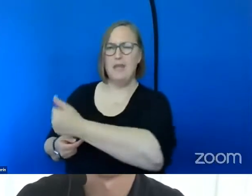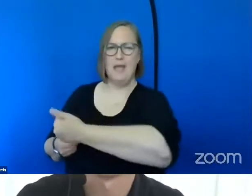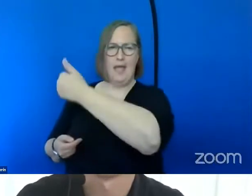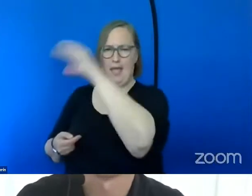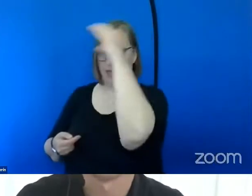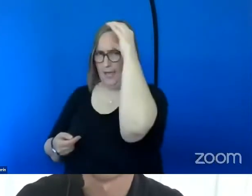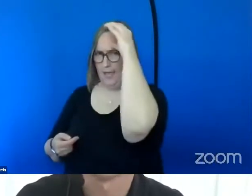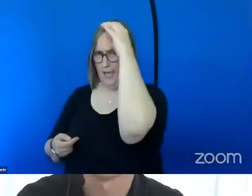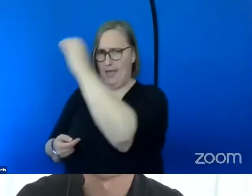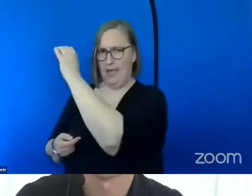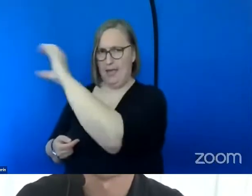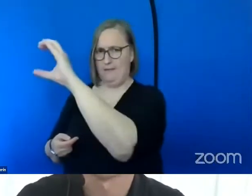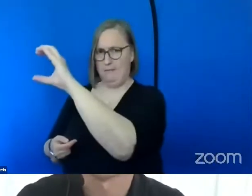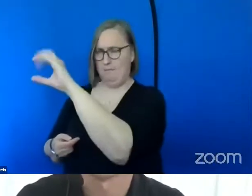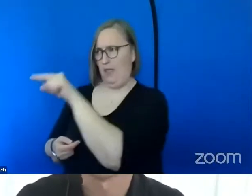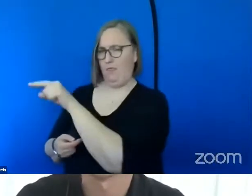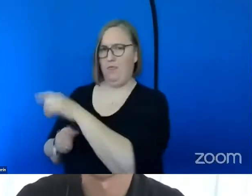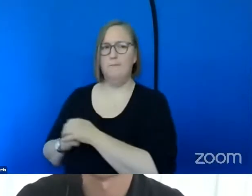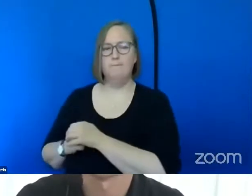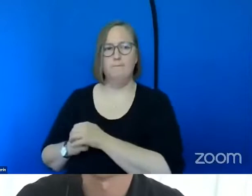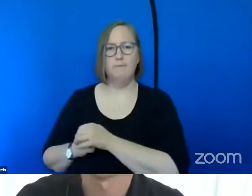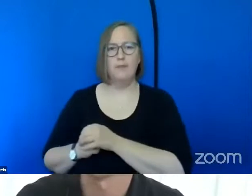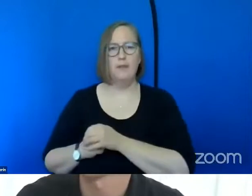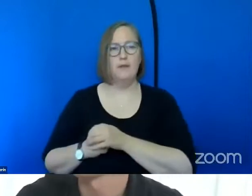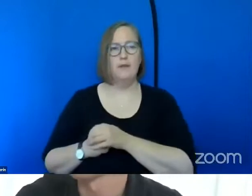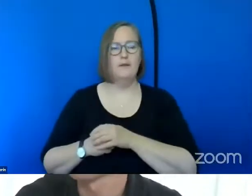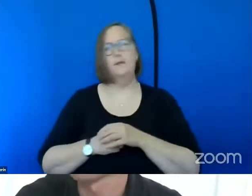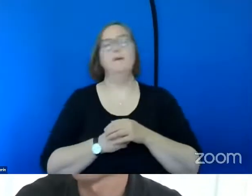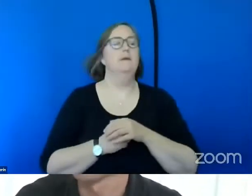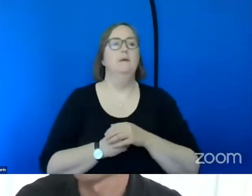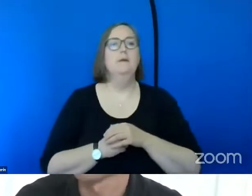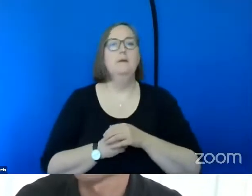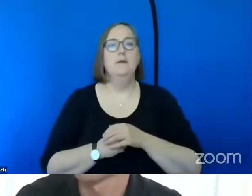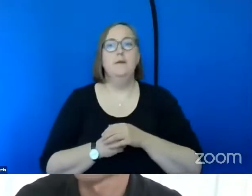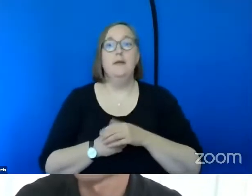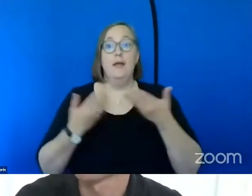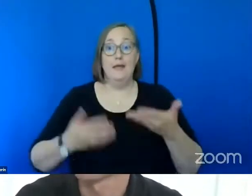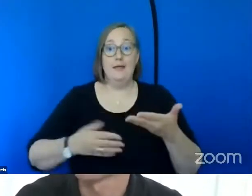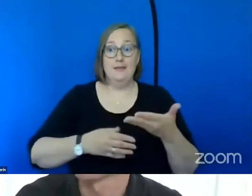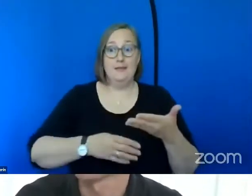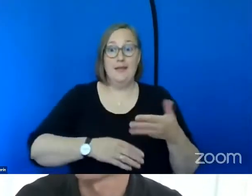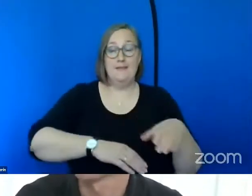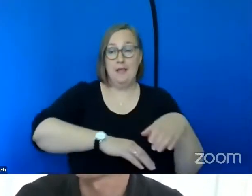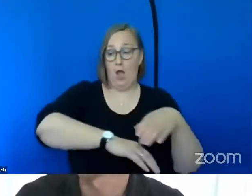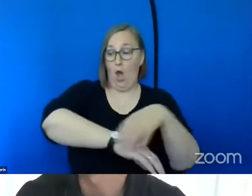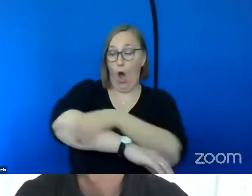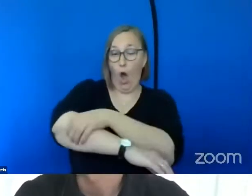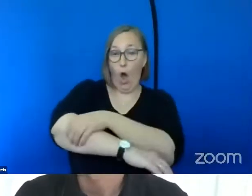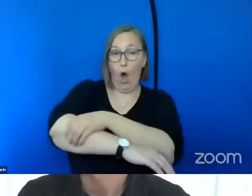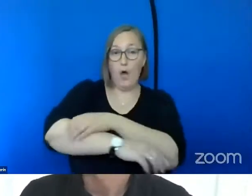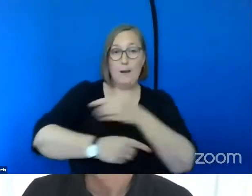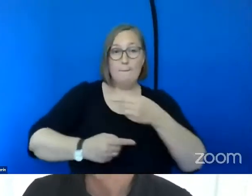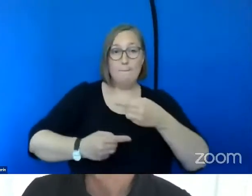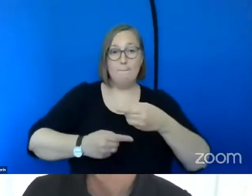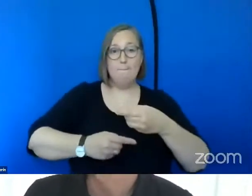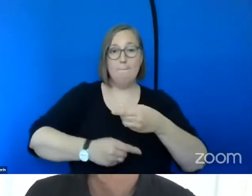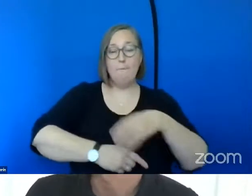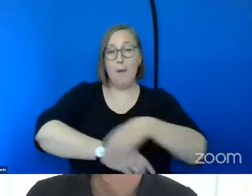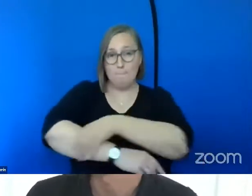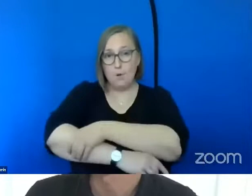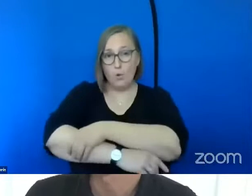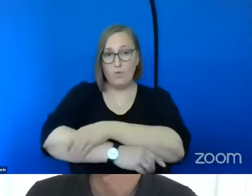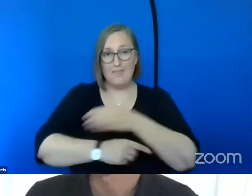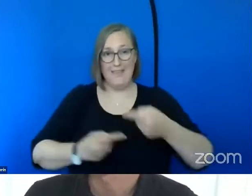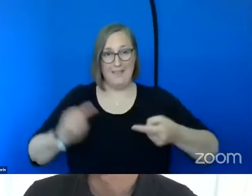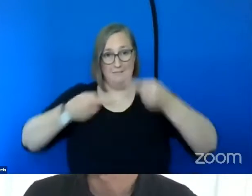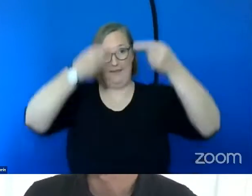as Indonesia to Paris and, of course, to the ETH here in Zurich. Before we get going, Roland, tell us a little